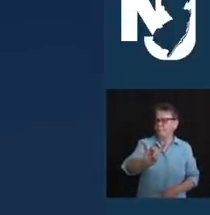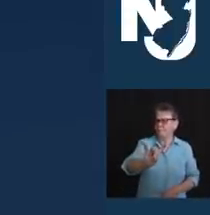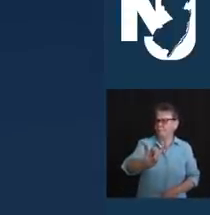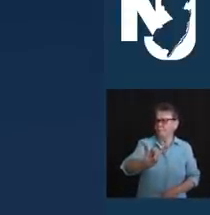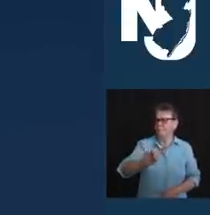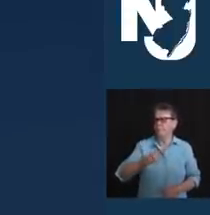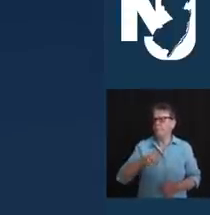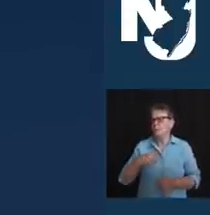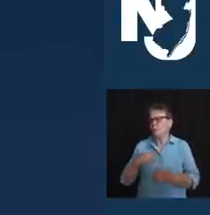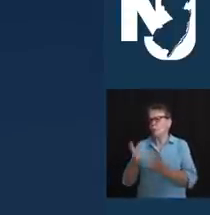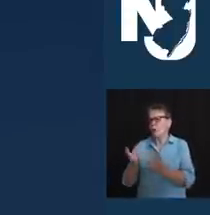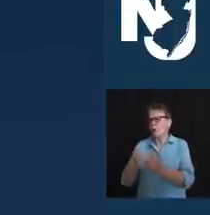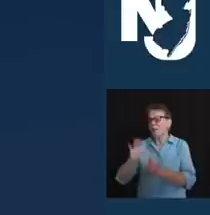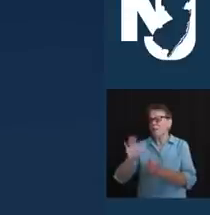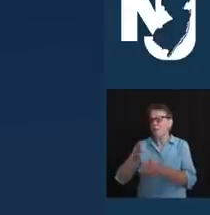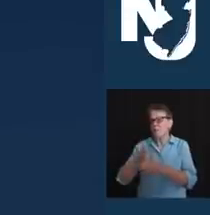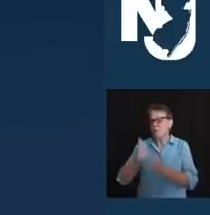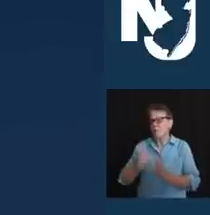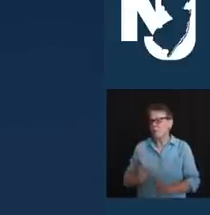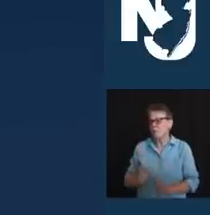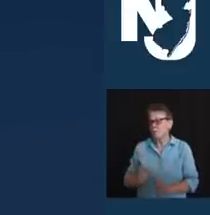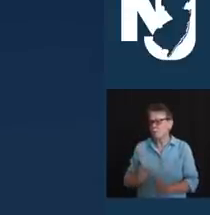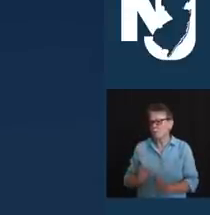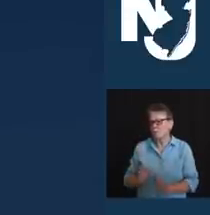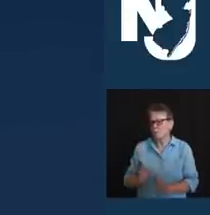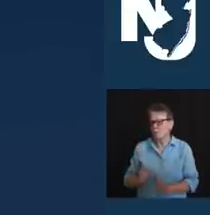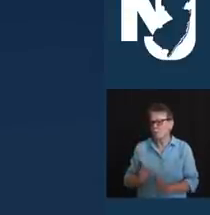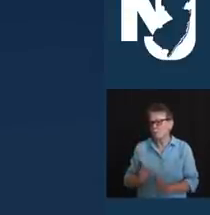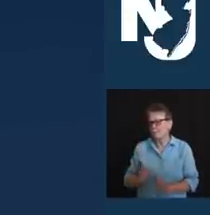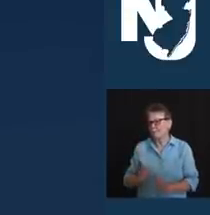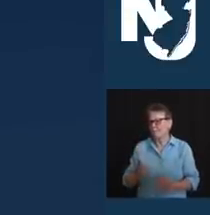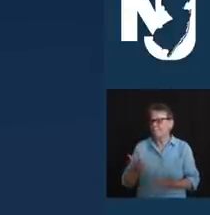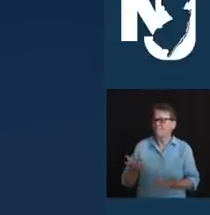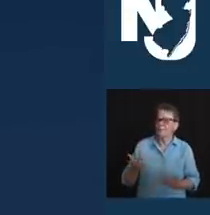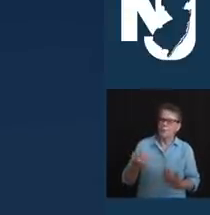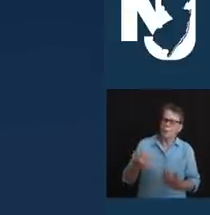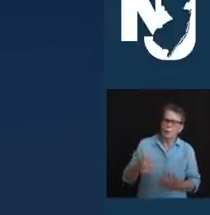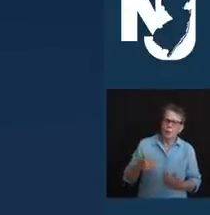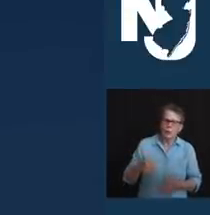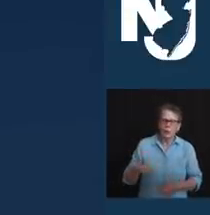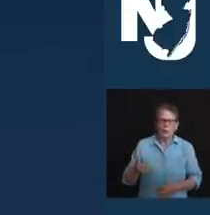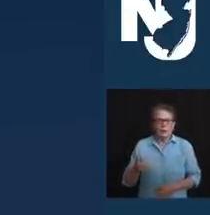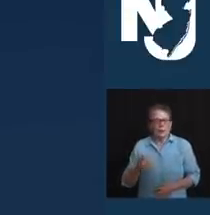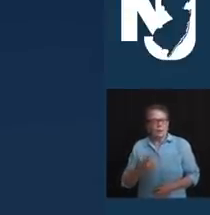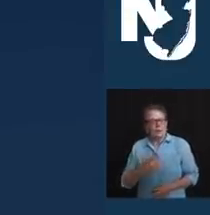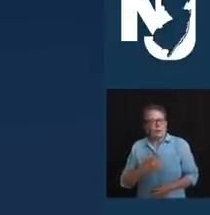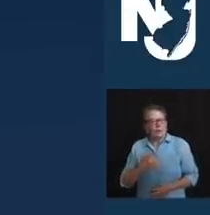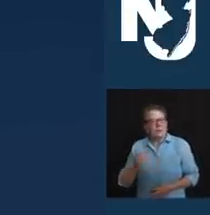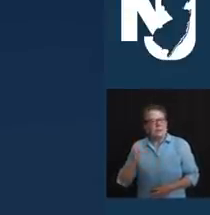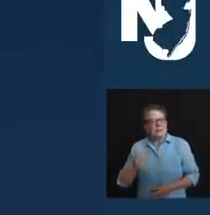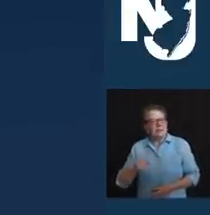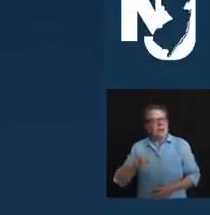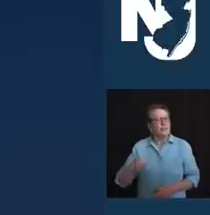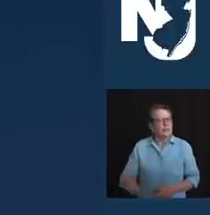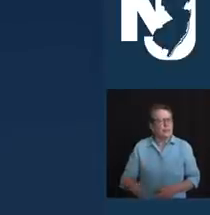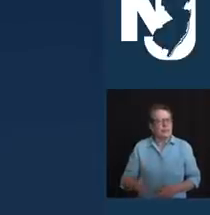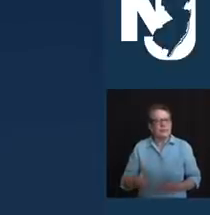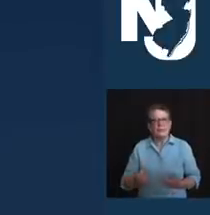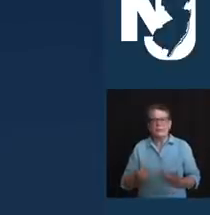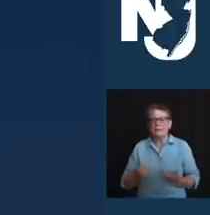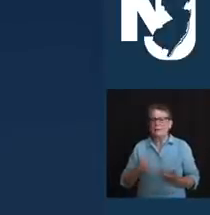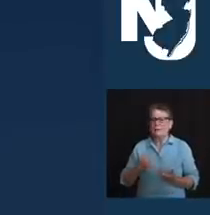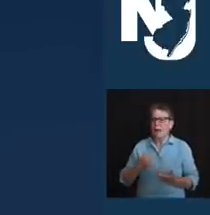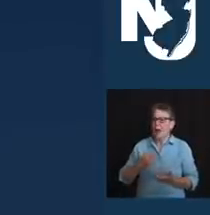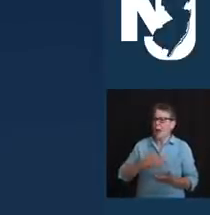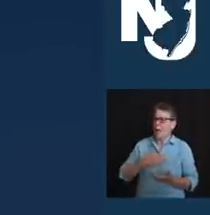was literally 2 days ago on Saturday. He leaves a South Jersey community grateful that he found it to call home. We thank him for